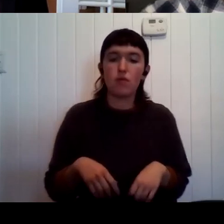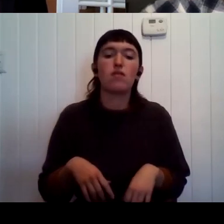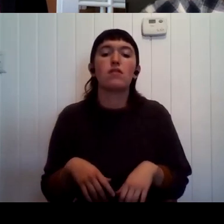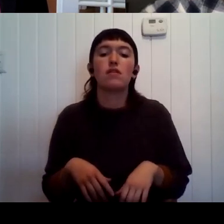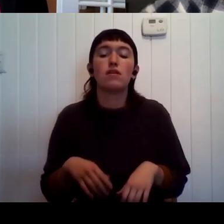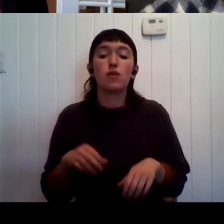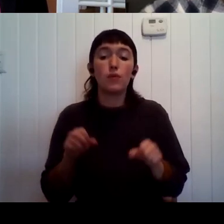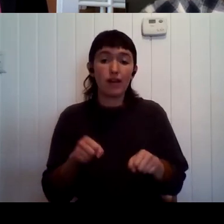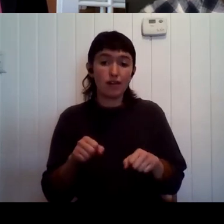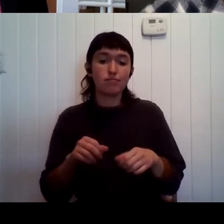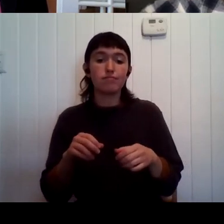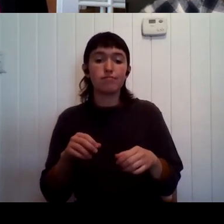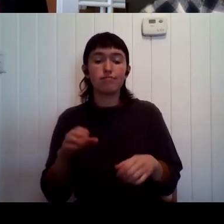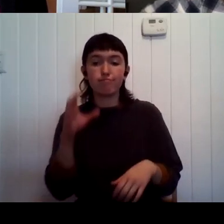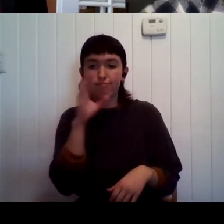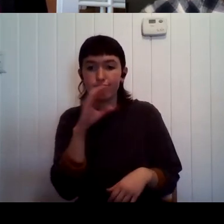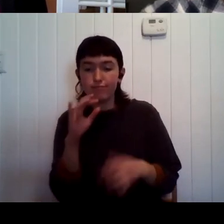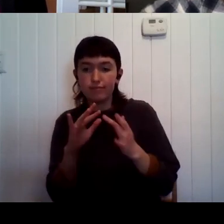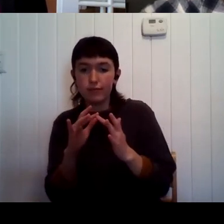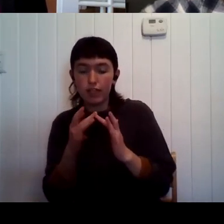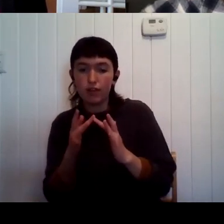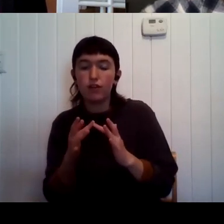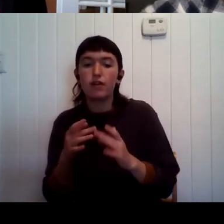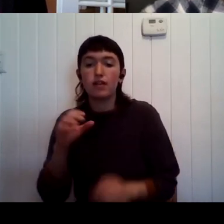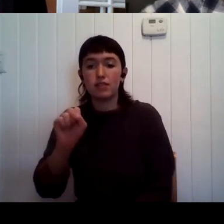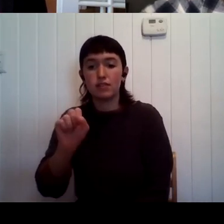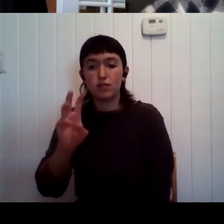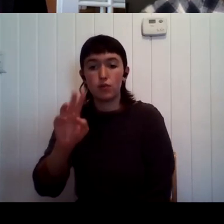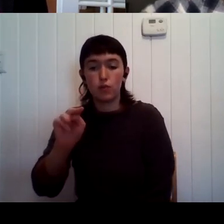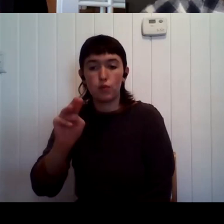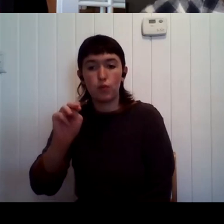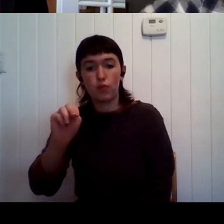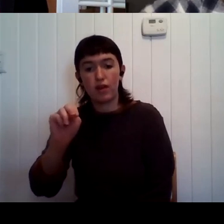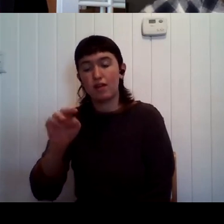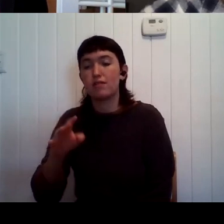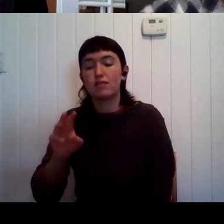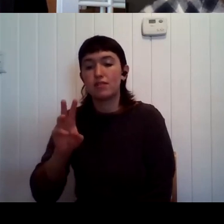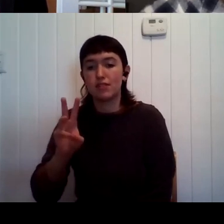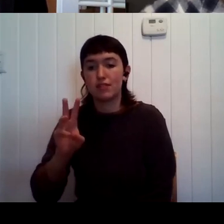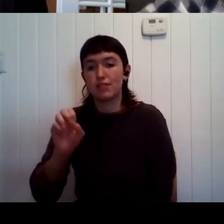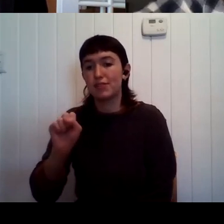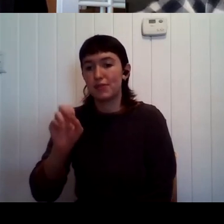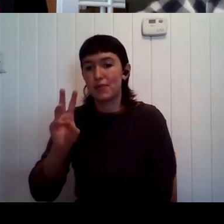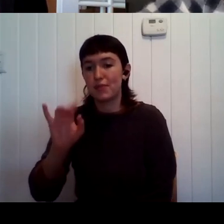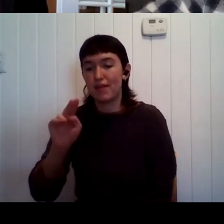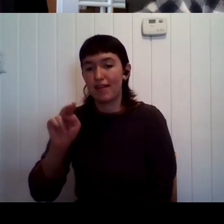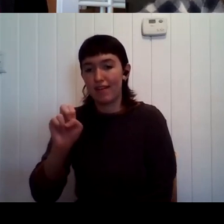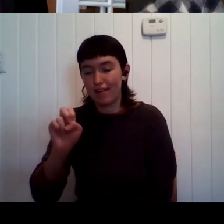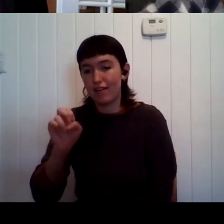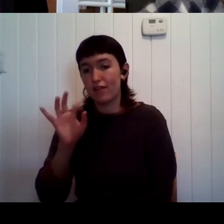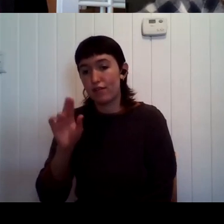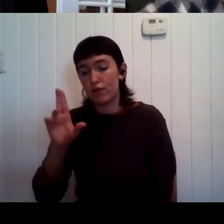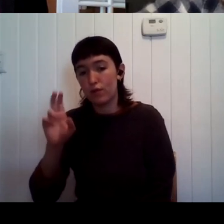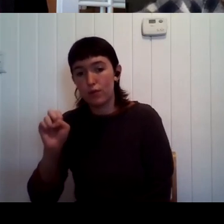flu, or of course, again, you could ask OneHealth Lessons to come and teach a class. So great. Next question is from Charlie. When